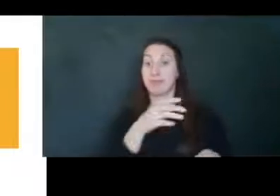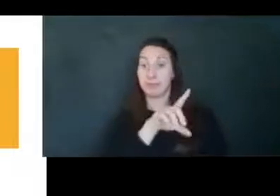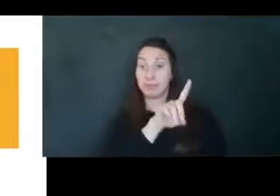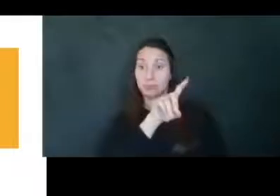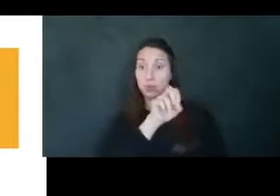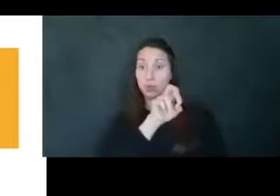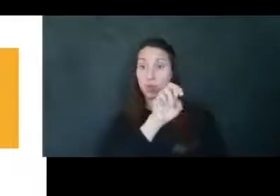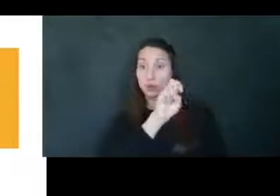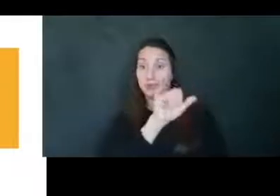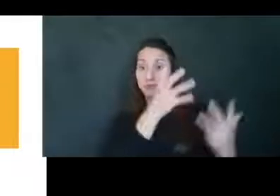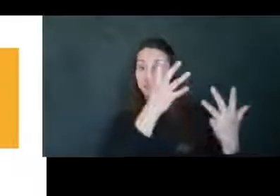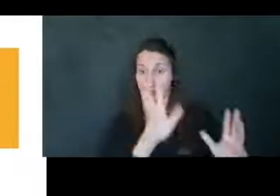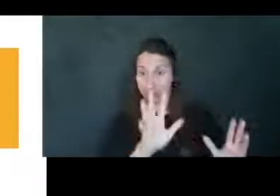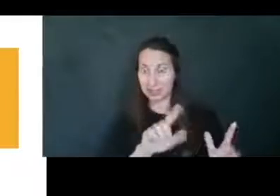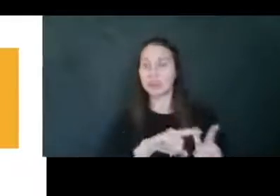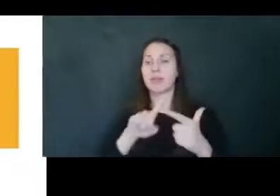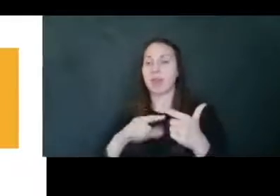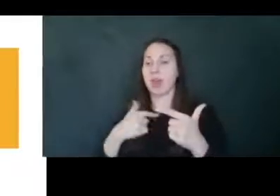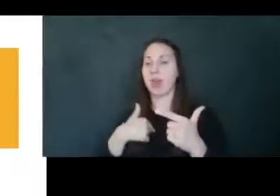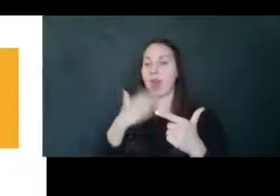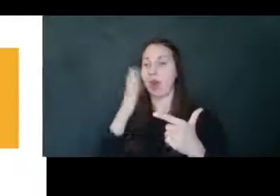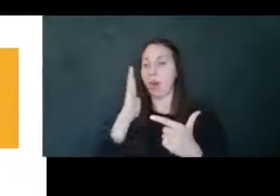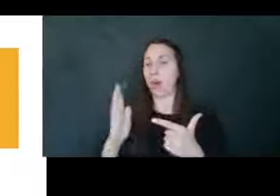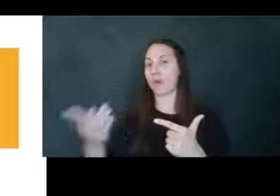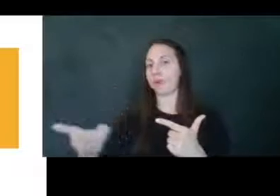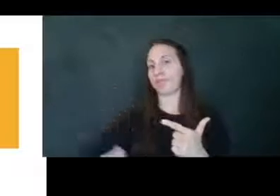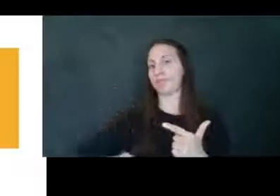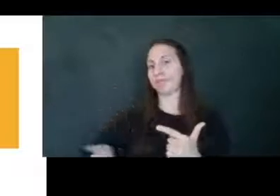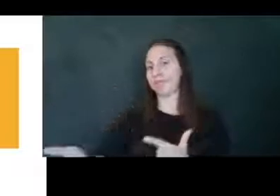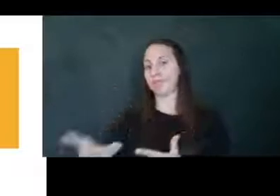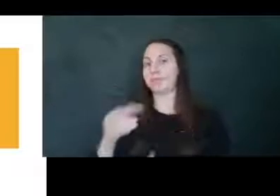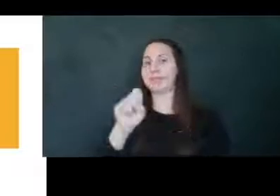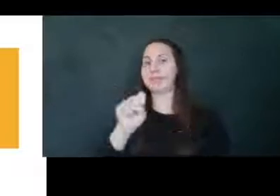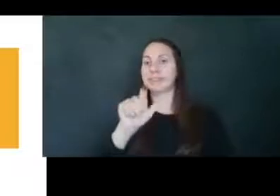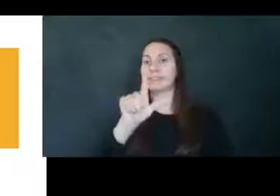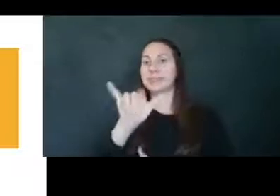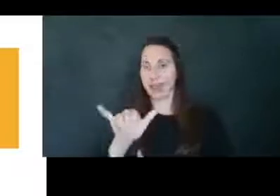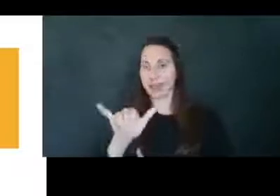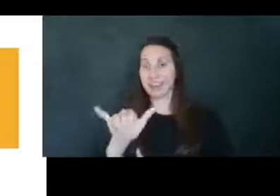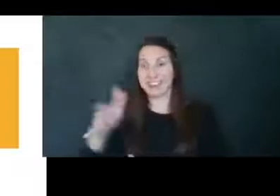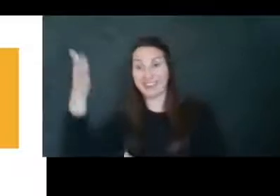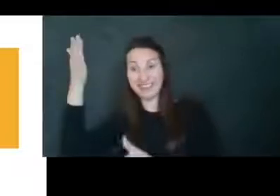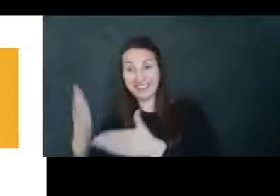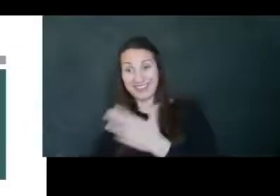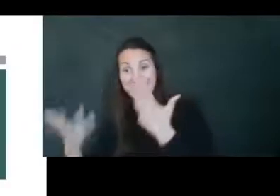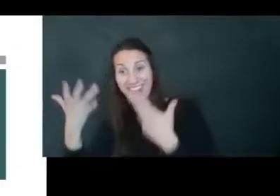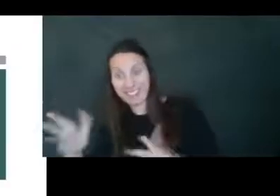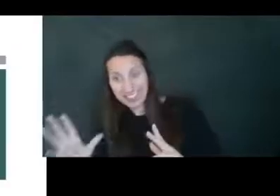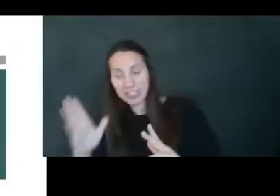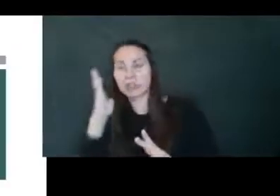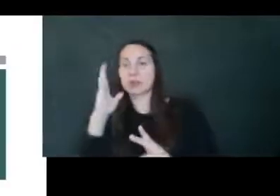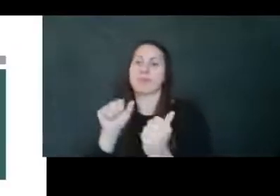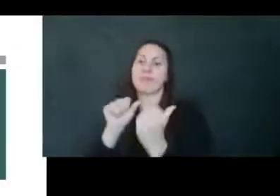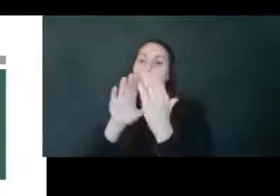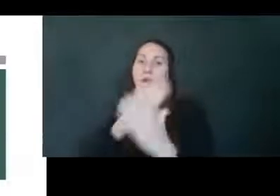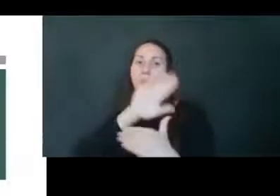or comments at the end of both presentations. Next slide, please. Thank you,